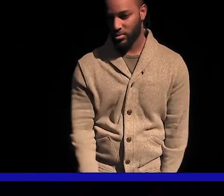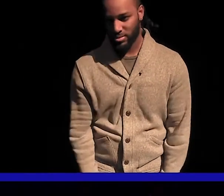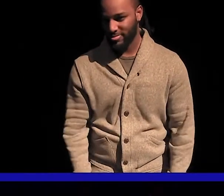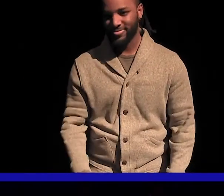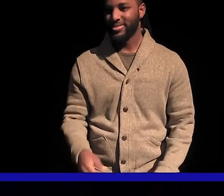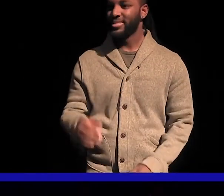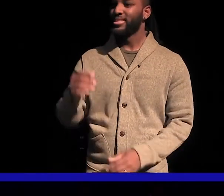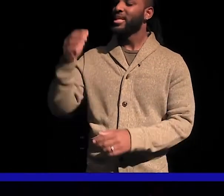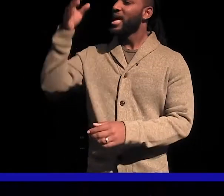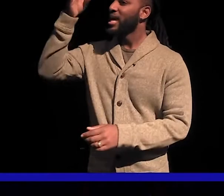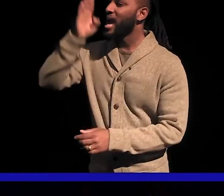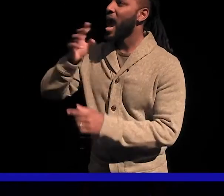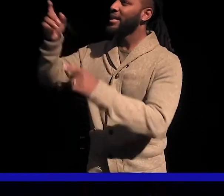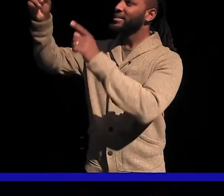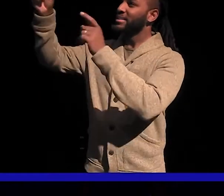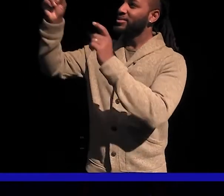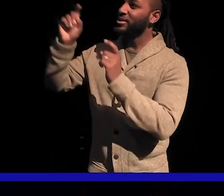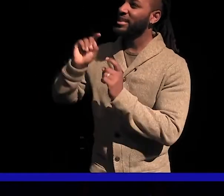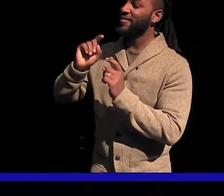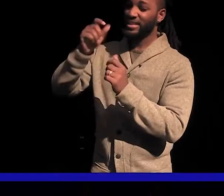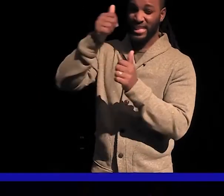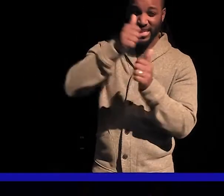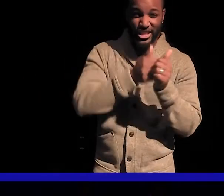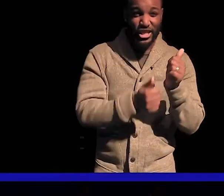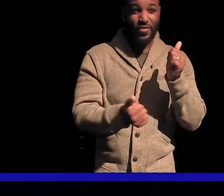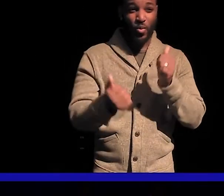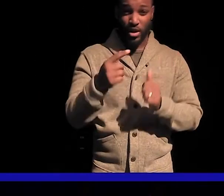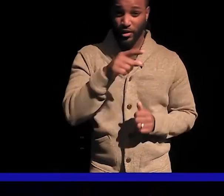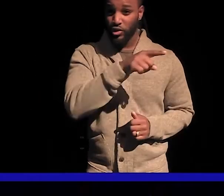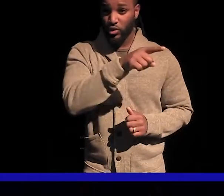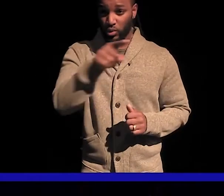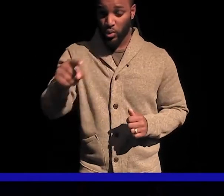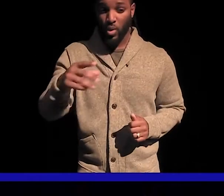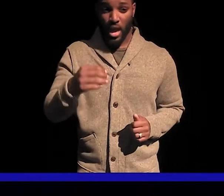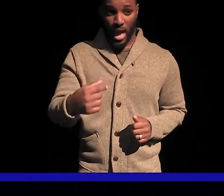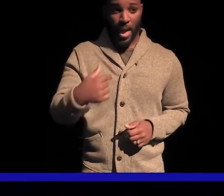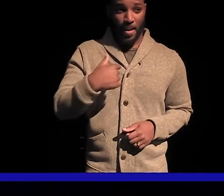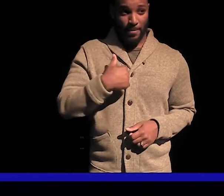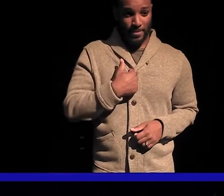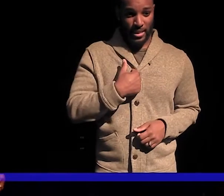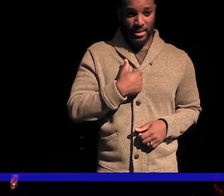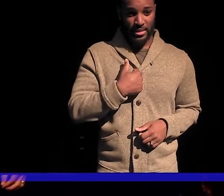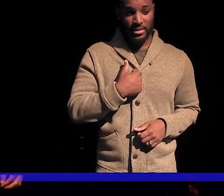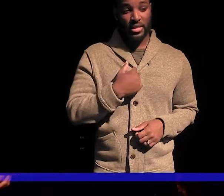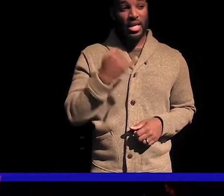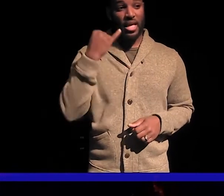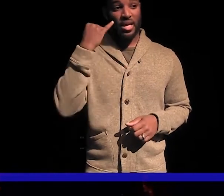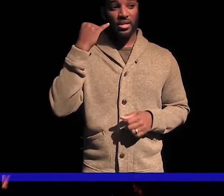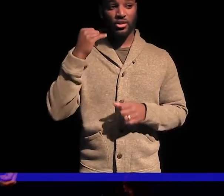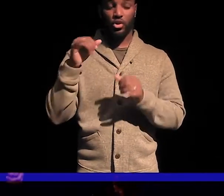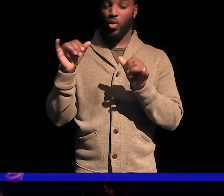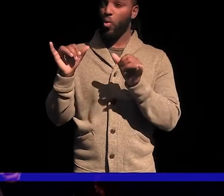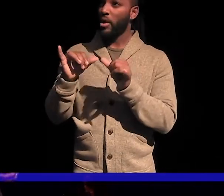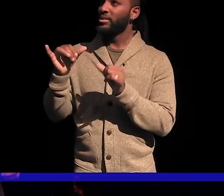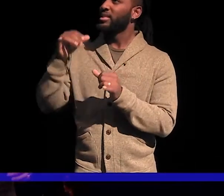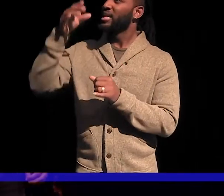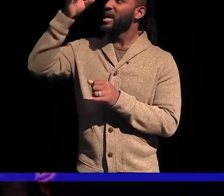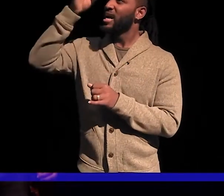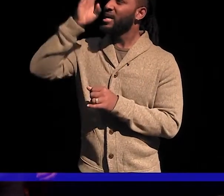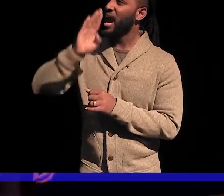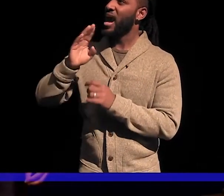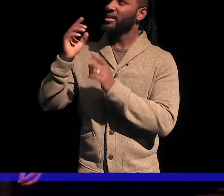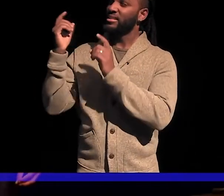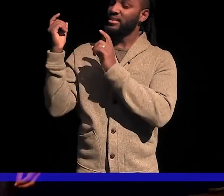each one of us, to you, to me, according to the measure of Christ's gift. Therefore, it says, when